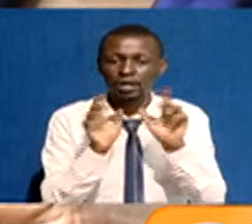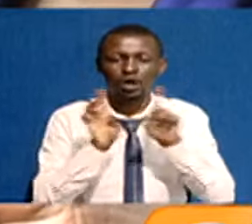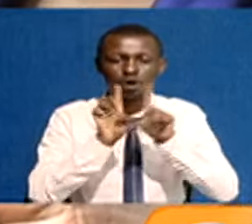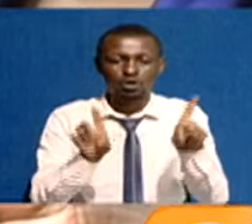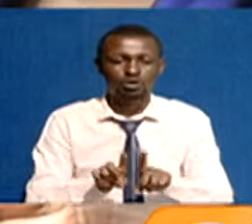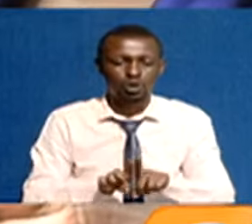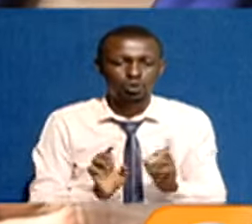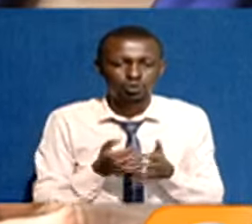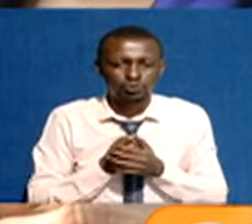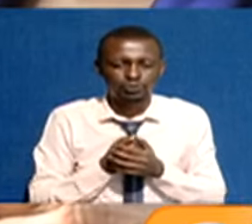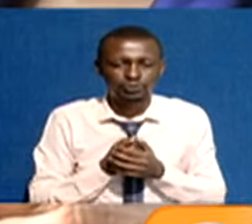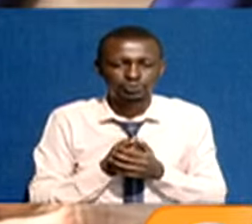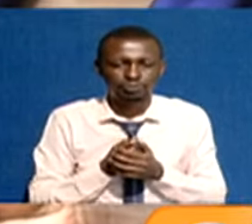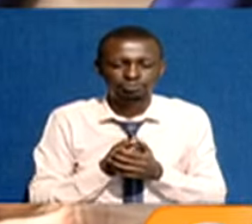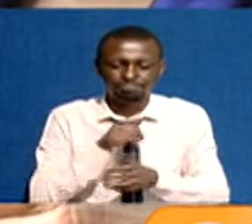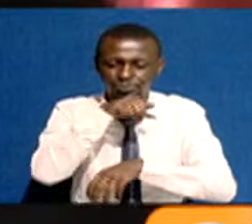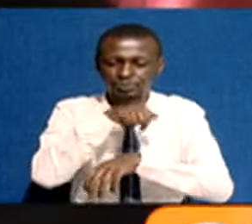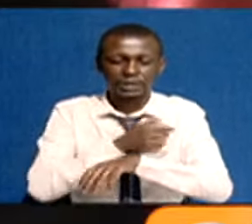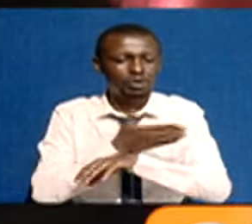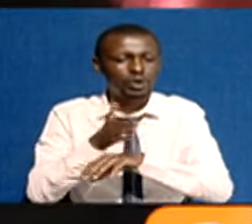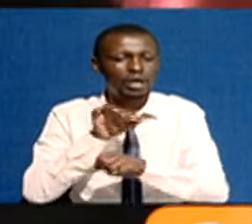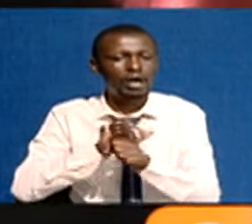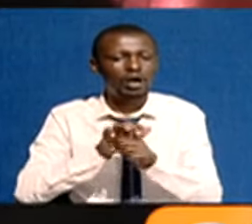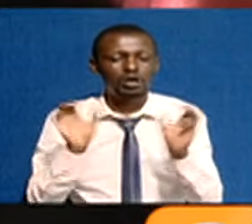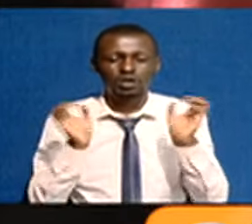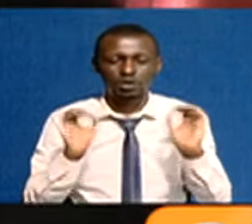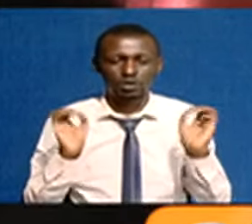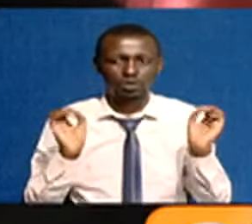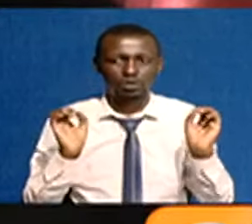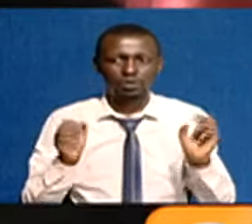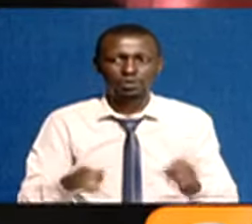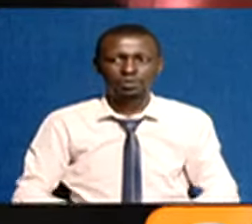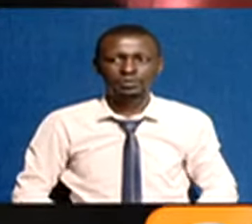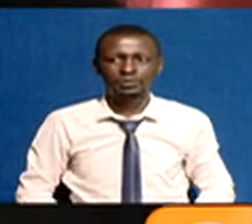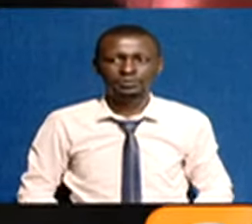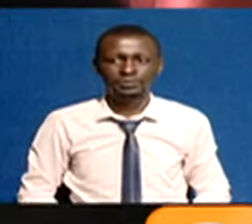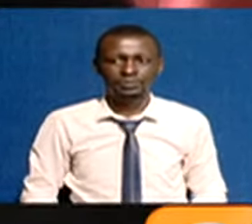without wasting a lot of time. Jasmine Omboy, Citizen TV.